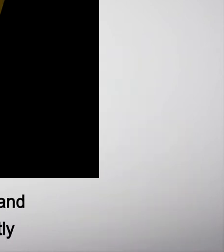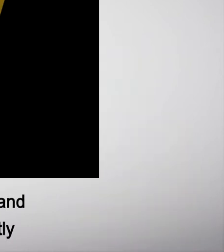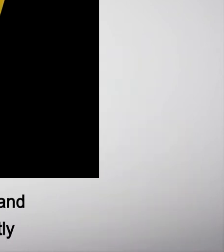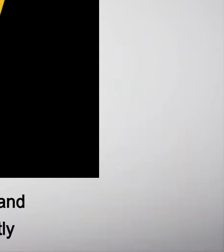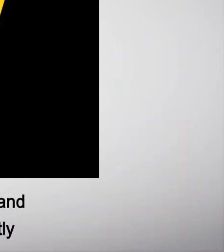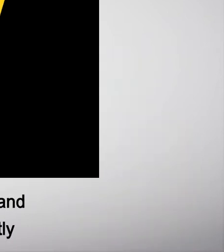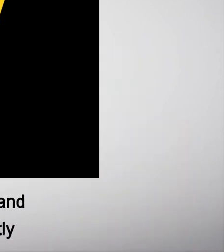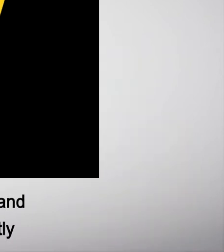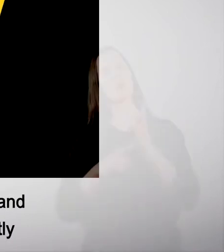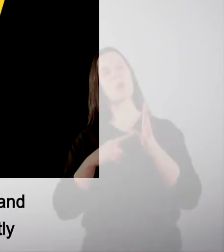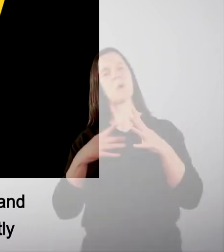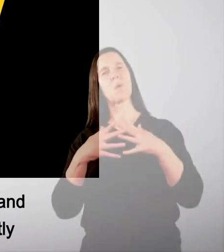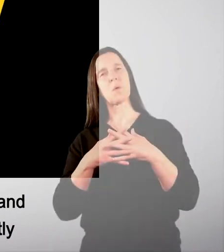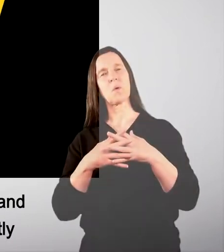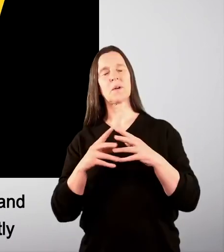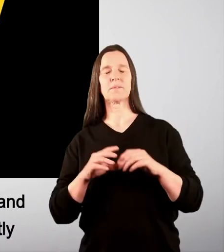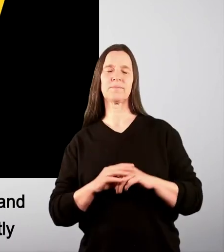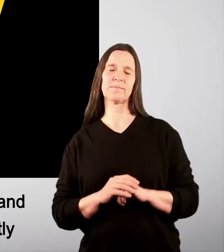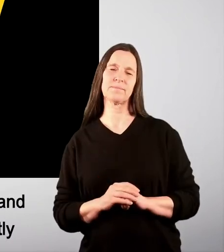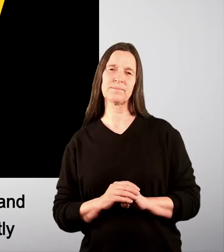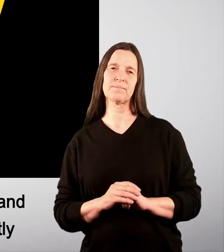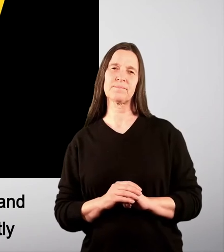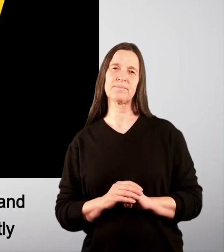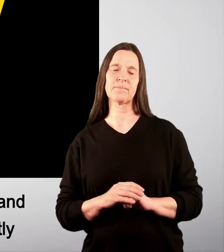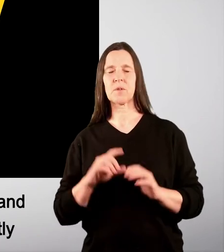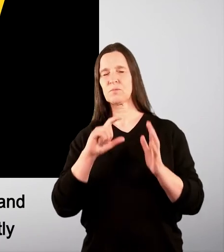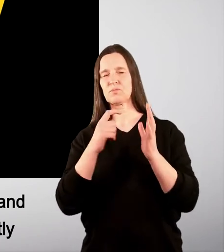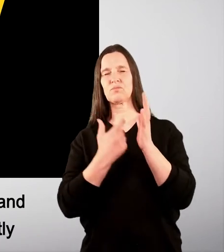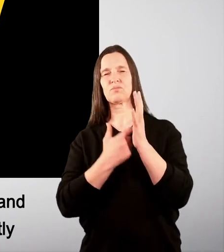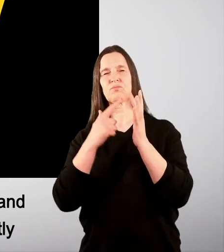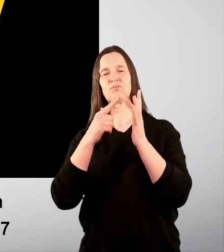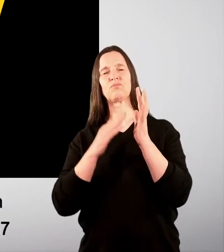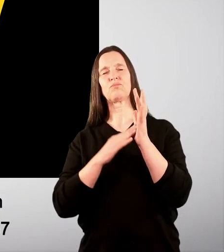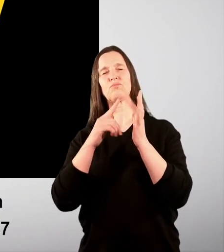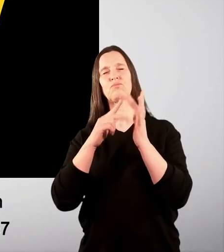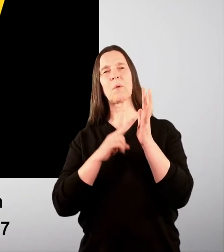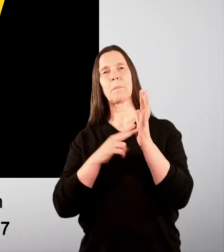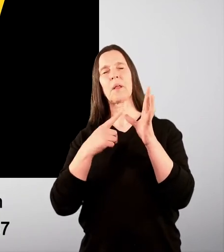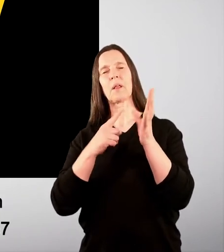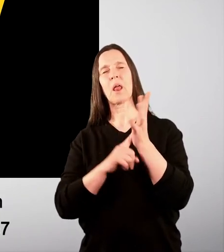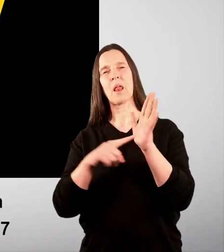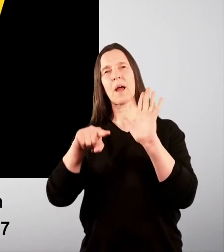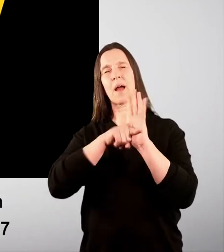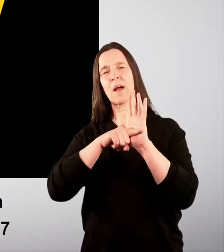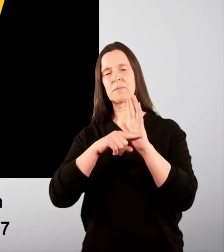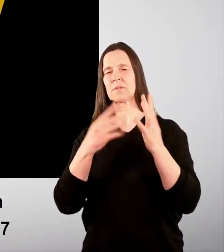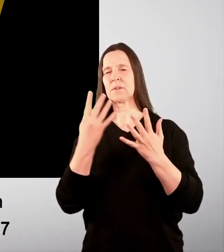The law regarding the use of force in Scotland and Ireland may be worded slightly differently, but they all stem from English